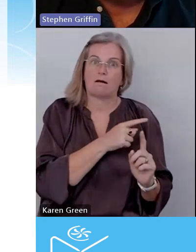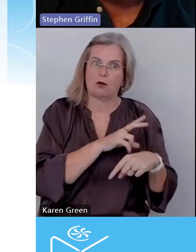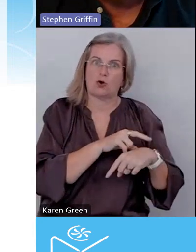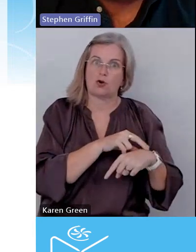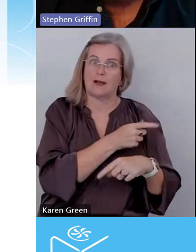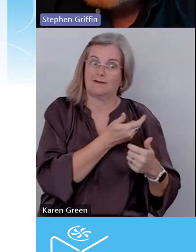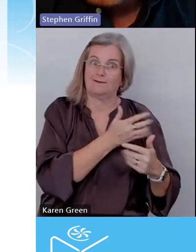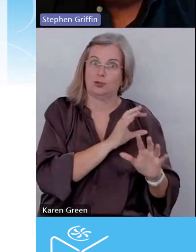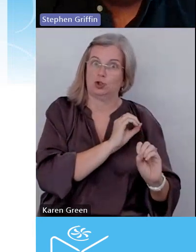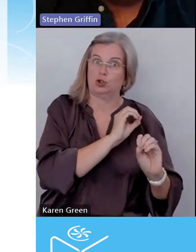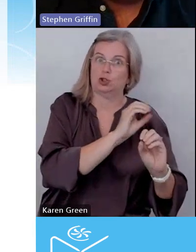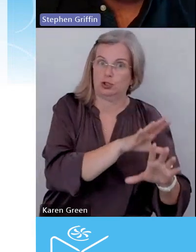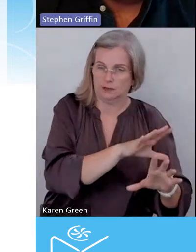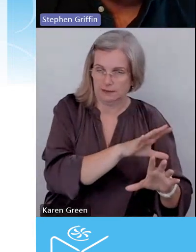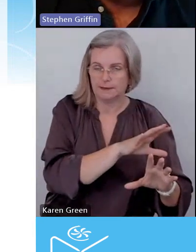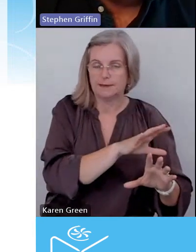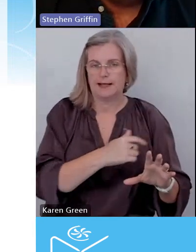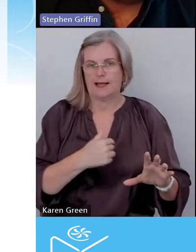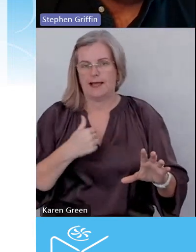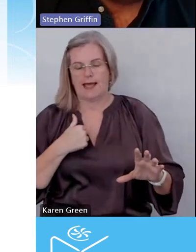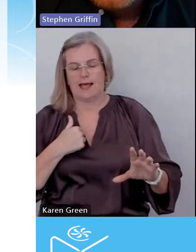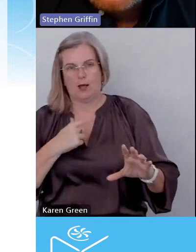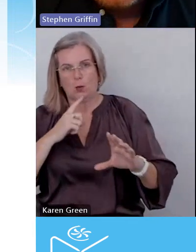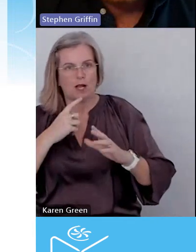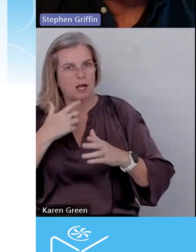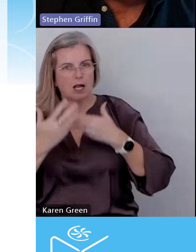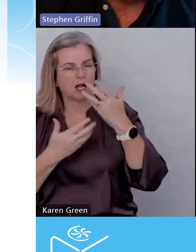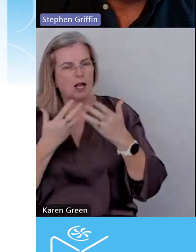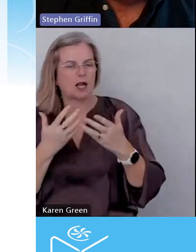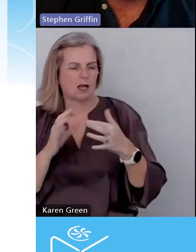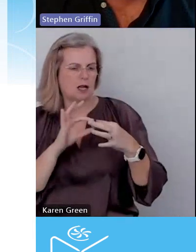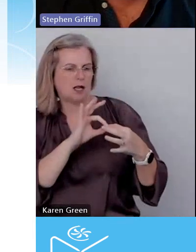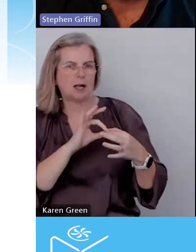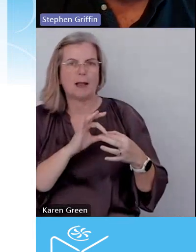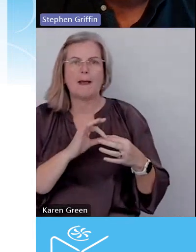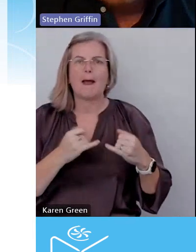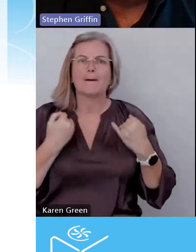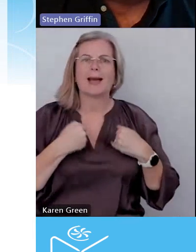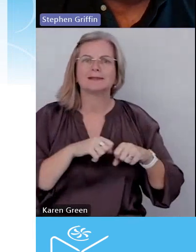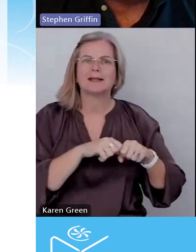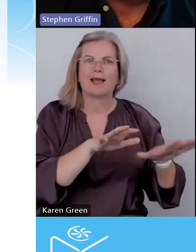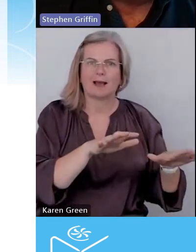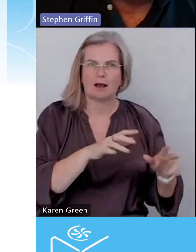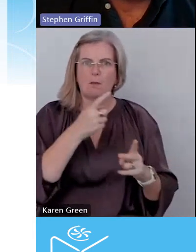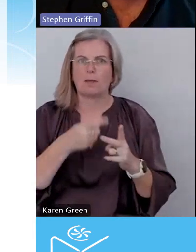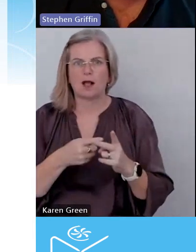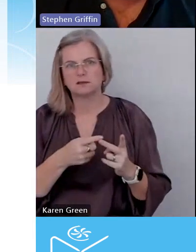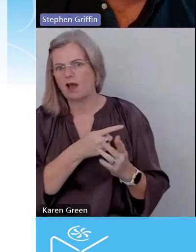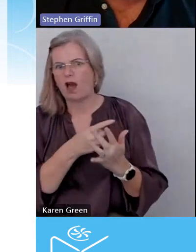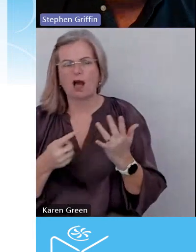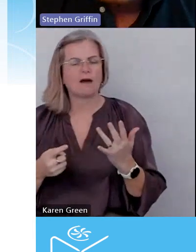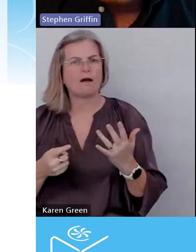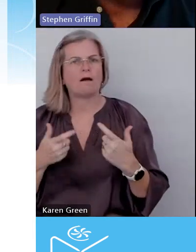sense of, in light of the pandemic and ongoing illnesses, the real issue that we face with respect